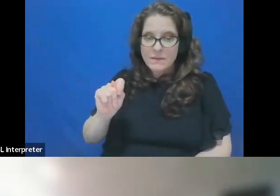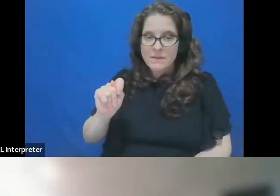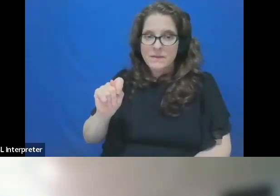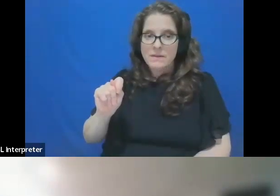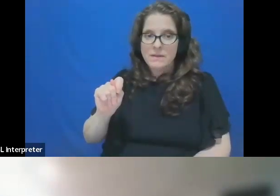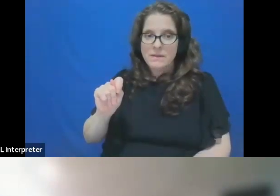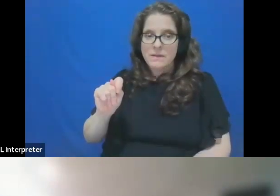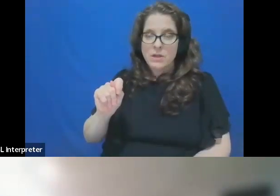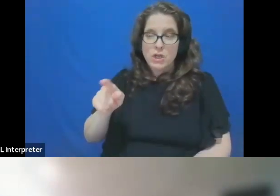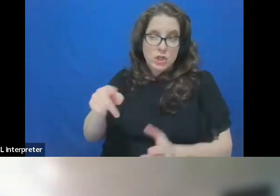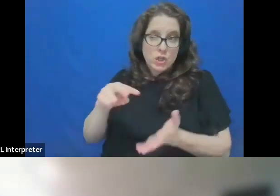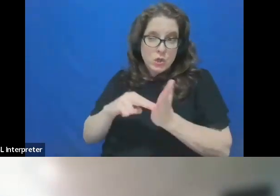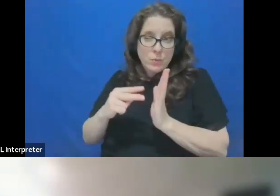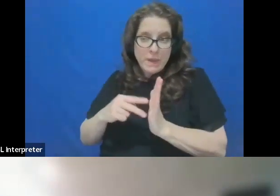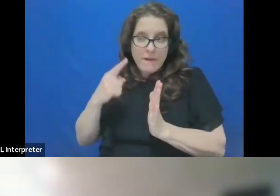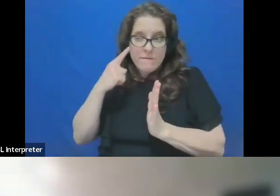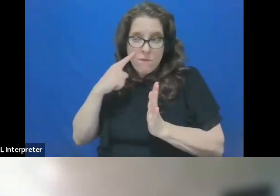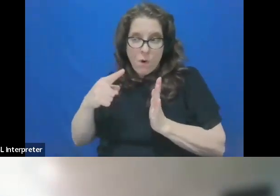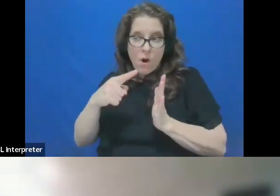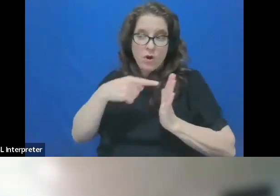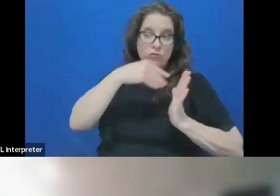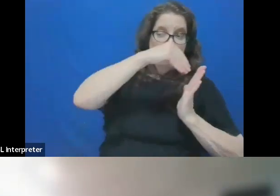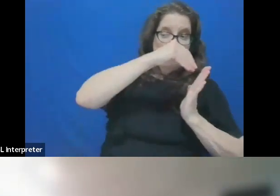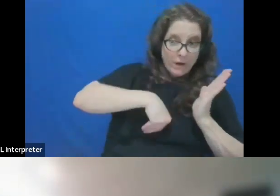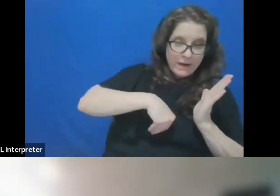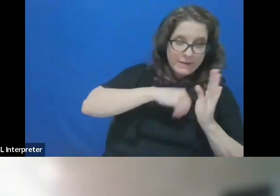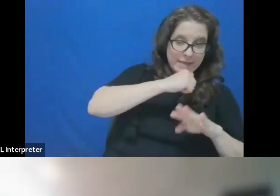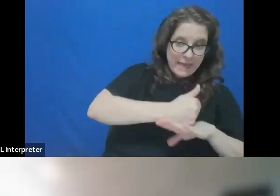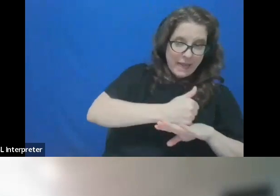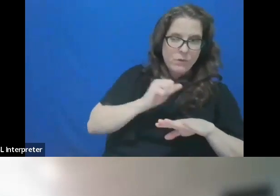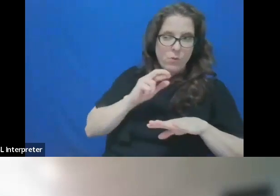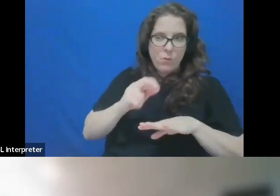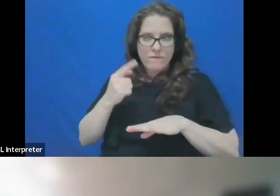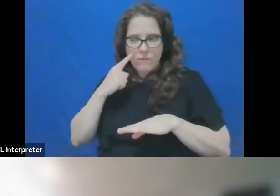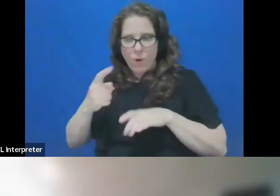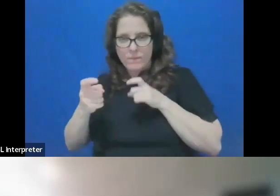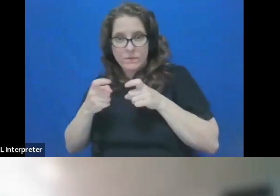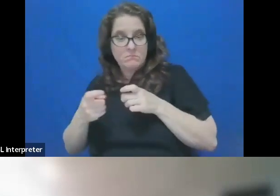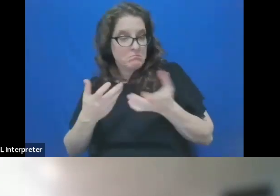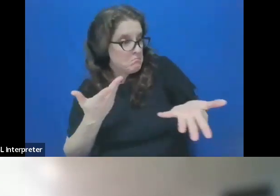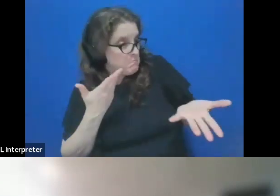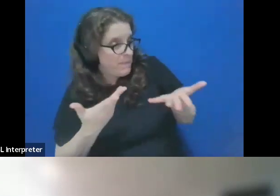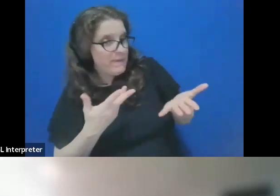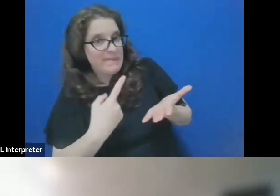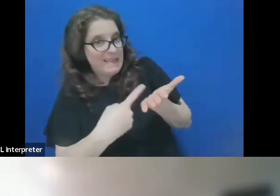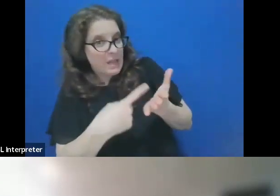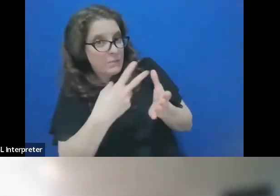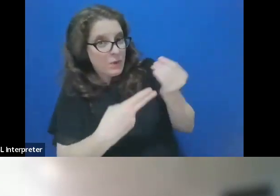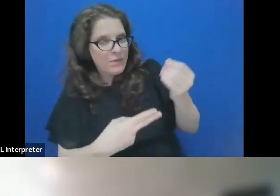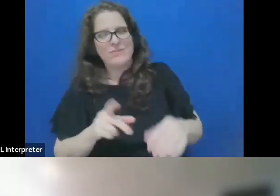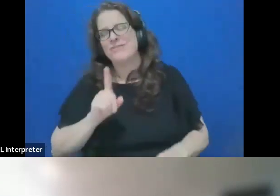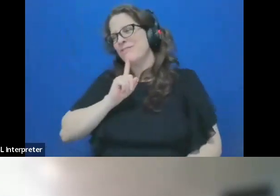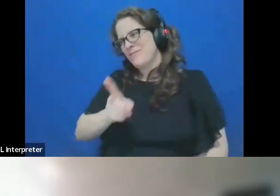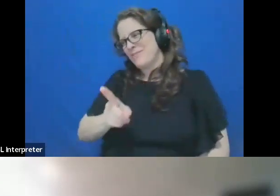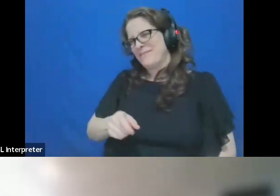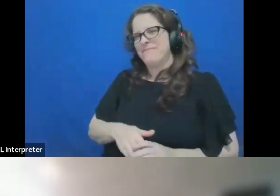or pitfalls for administering them? Can we talk about both? Sure.